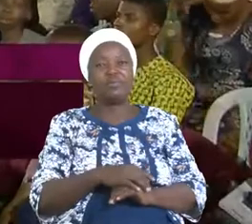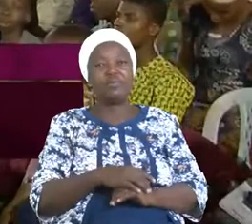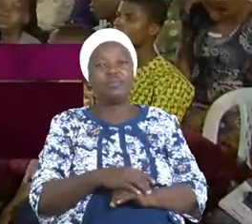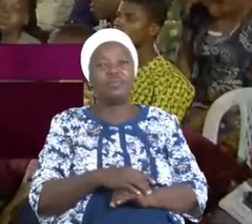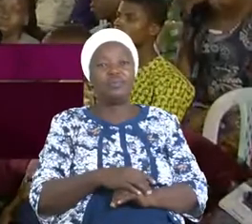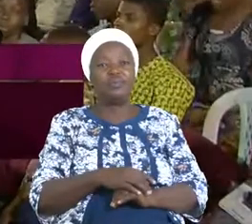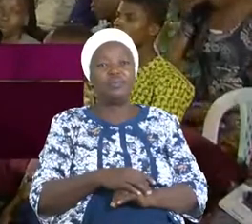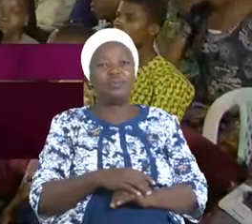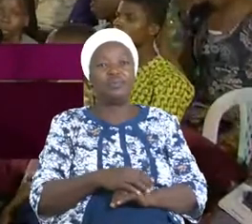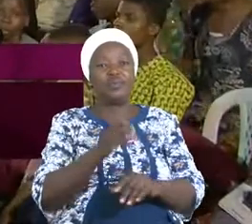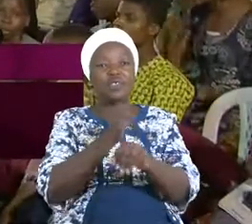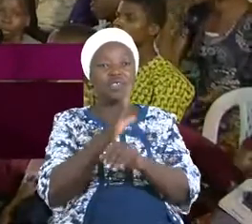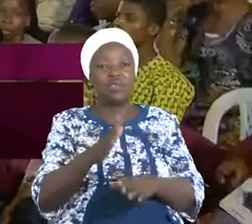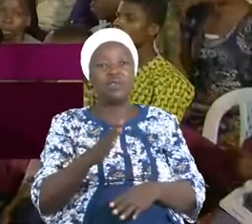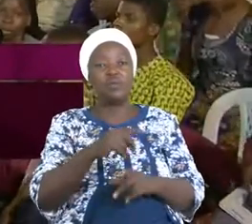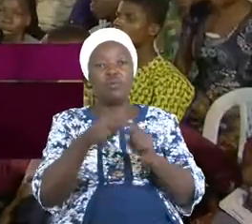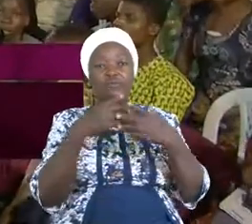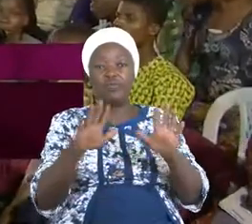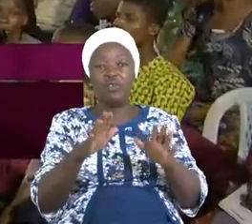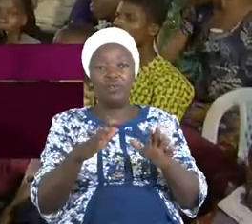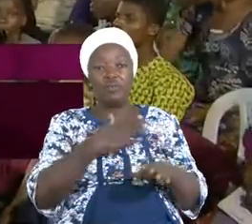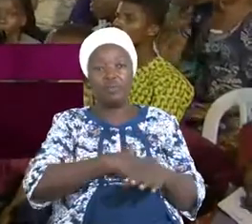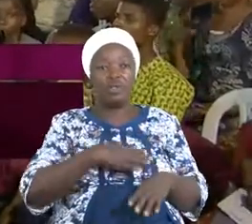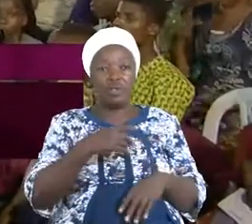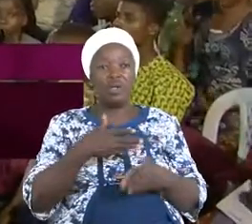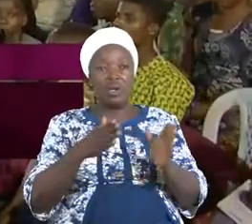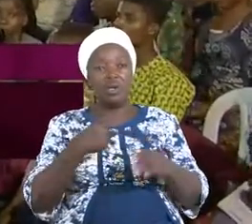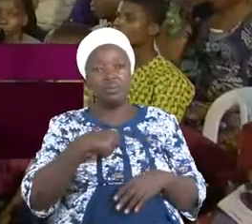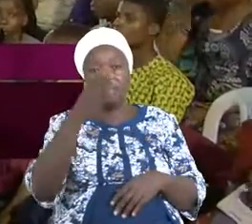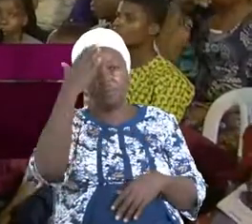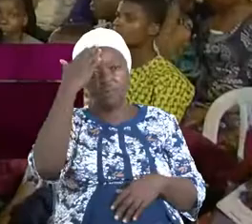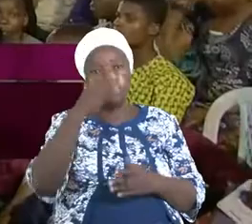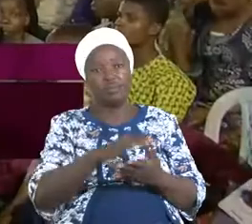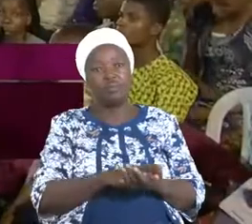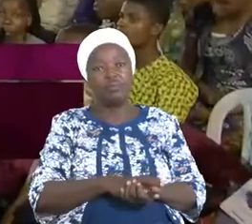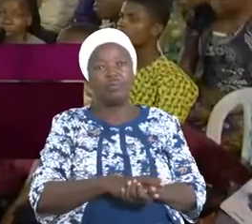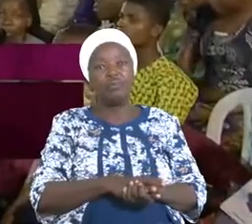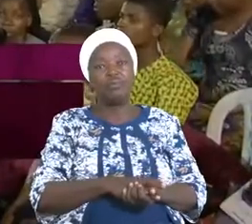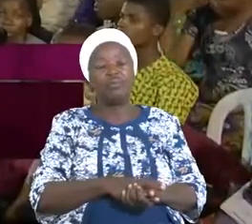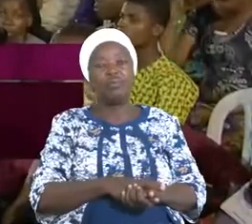Can you tell us where you finish? Wave your hand at me to show you are finished.